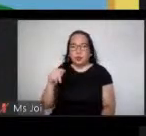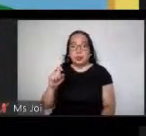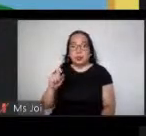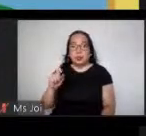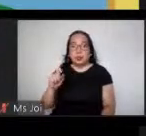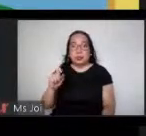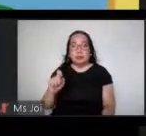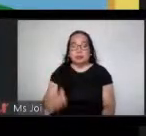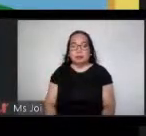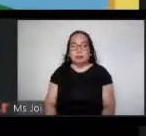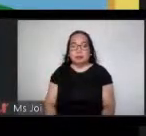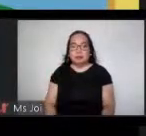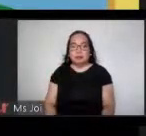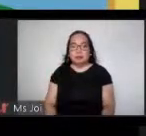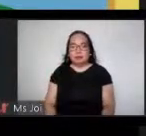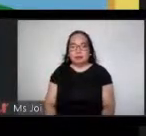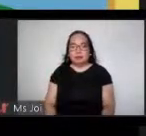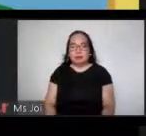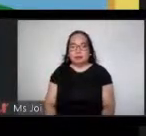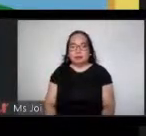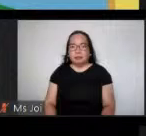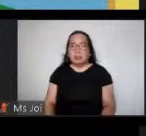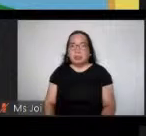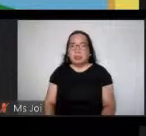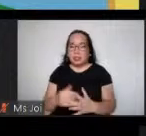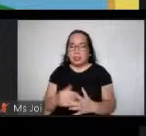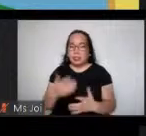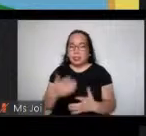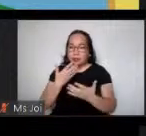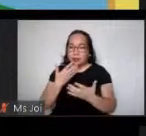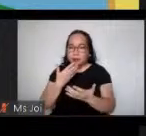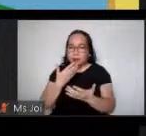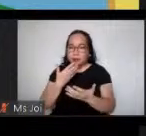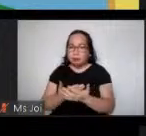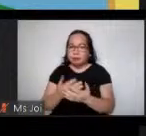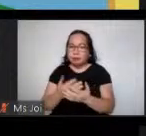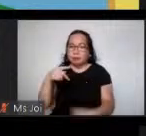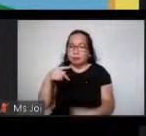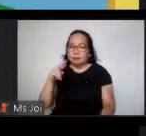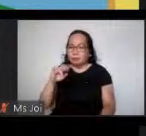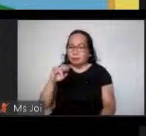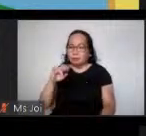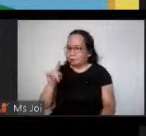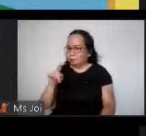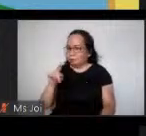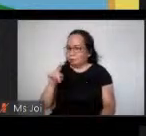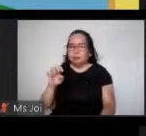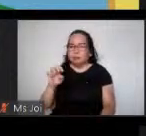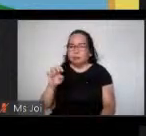so maganda po mga talaga namang papalakas na katawan.